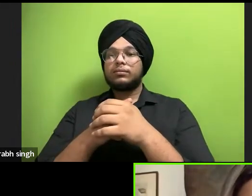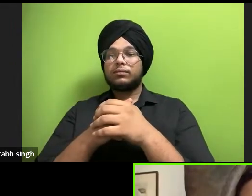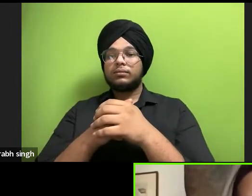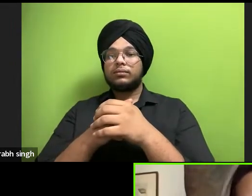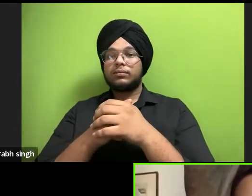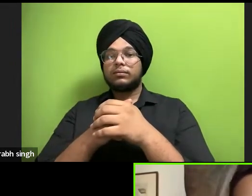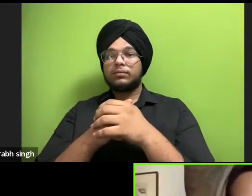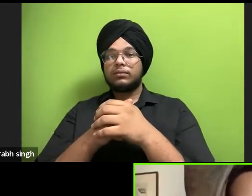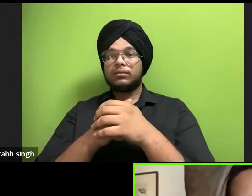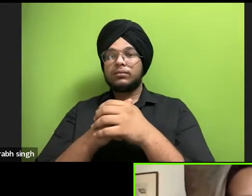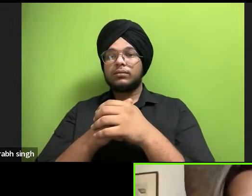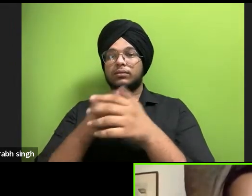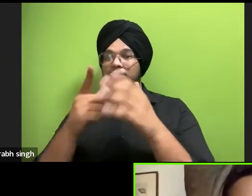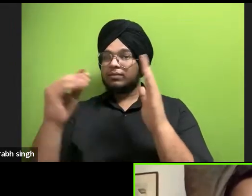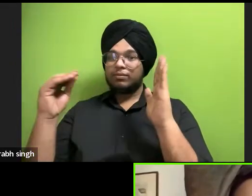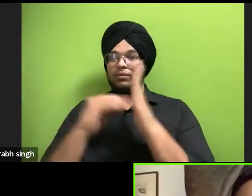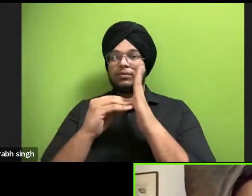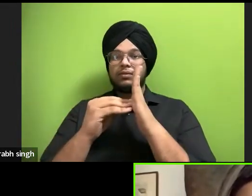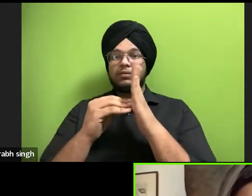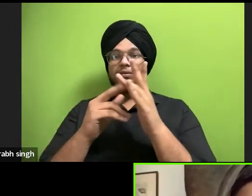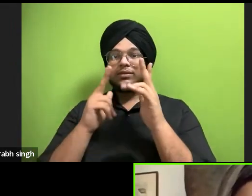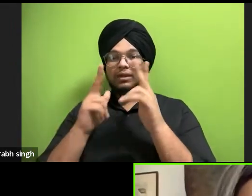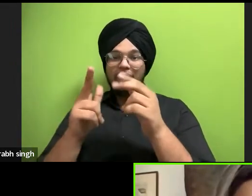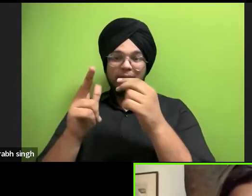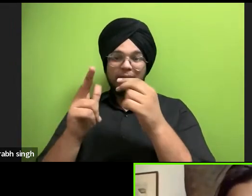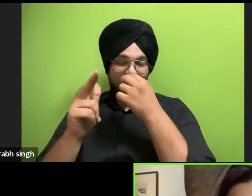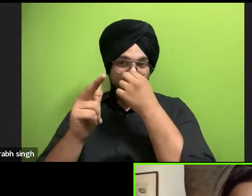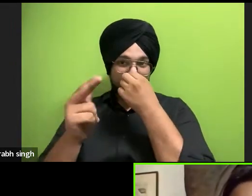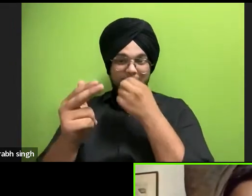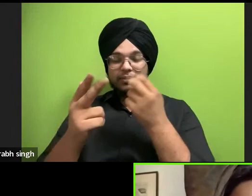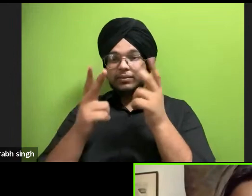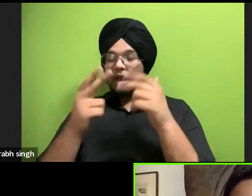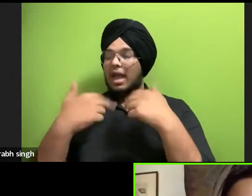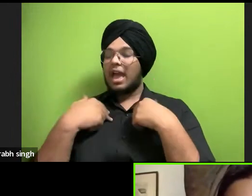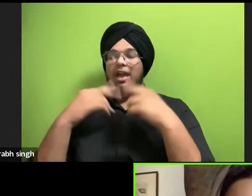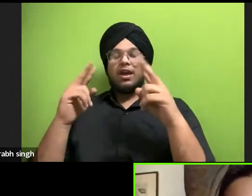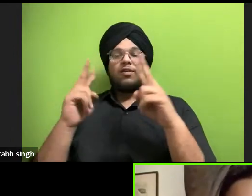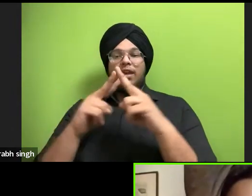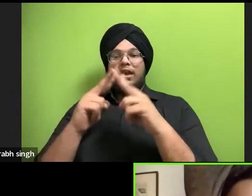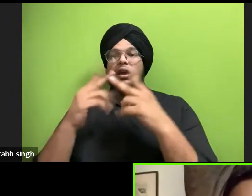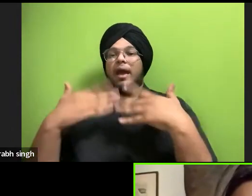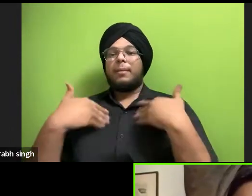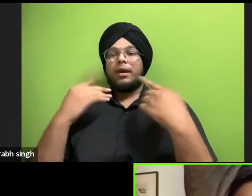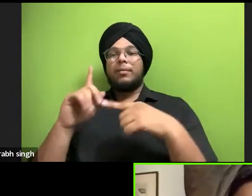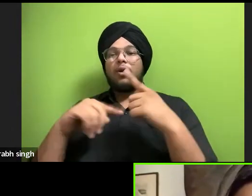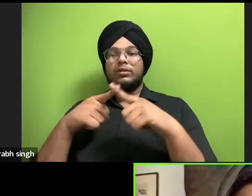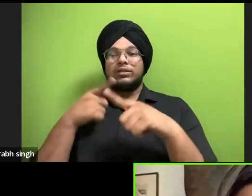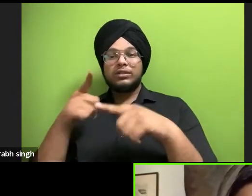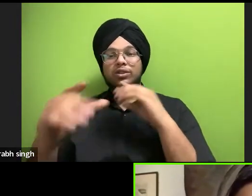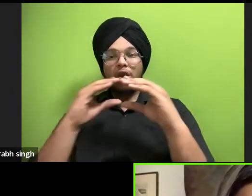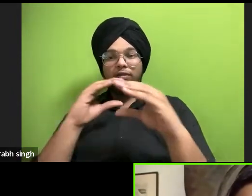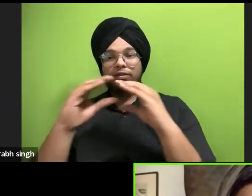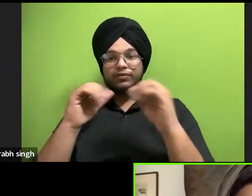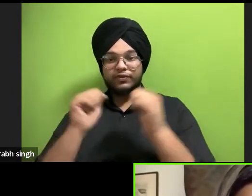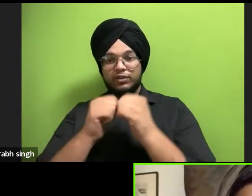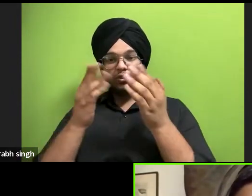As you mentioned in your wonderful introduction, and I'm very happy to be having this conversation with